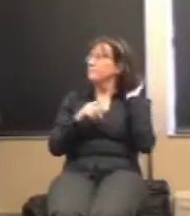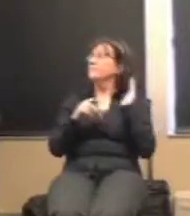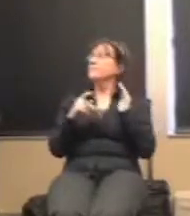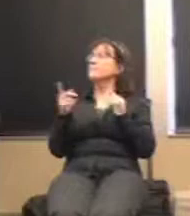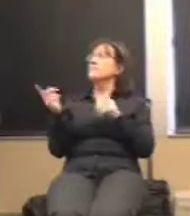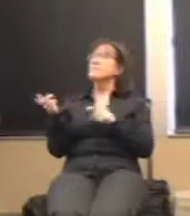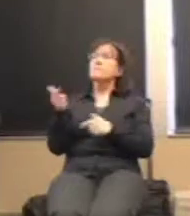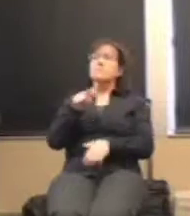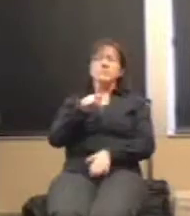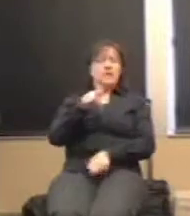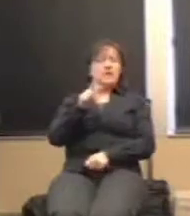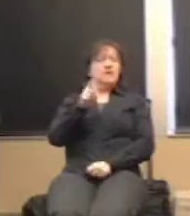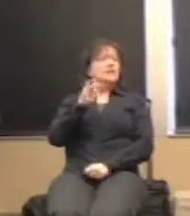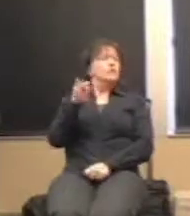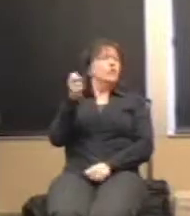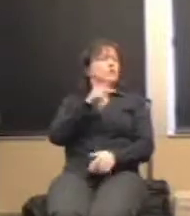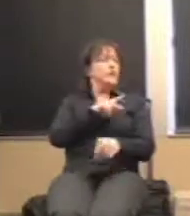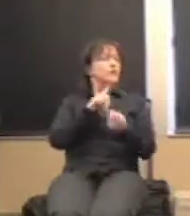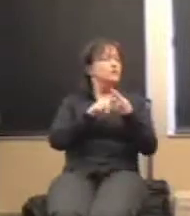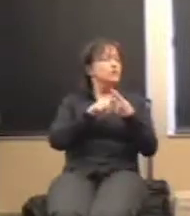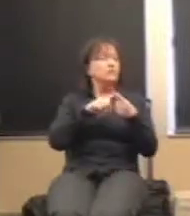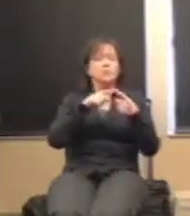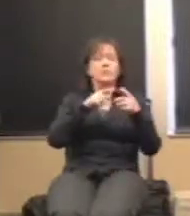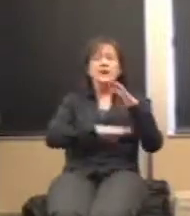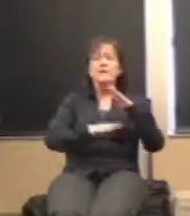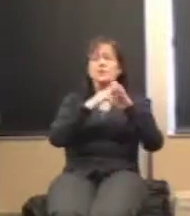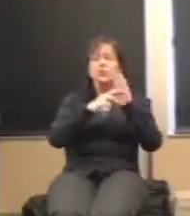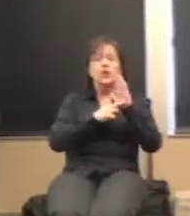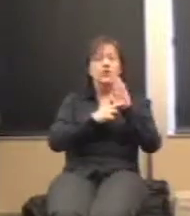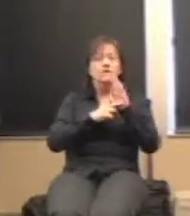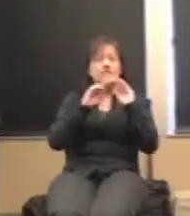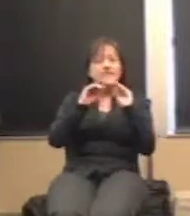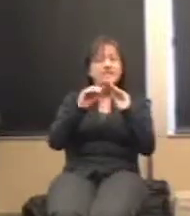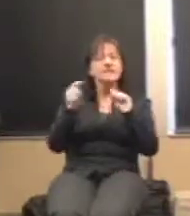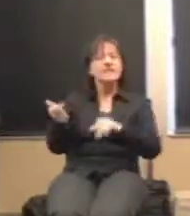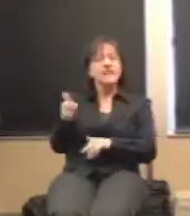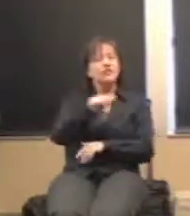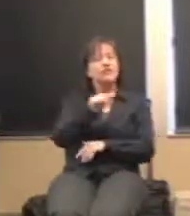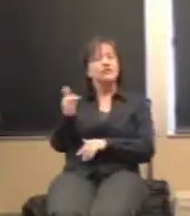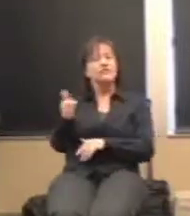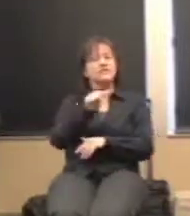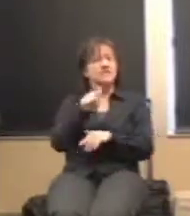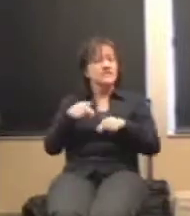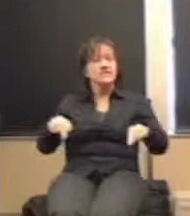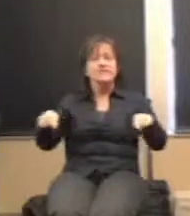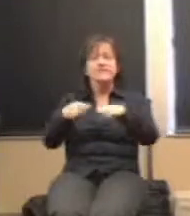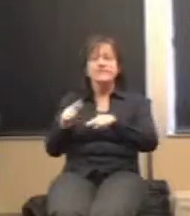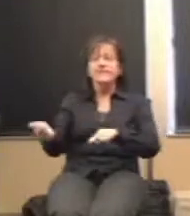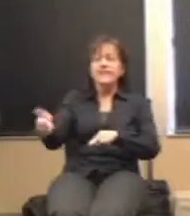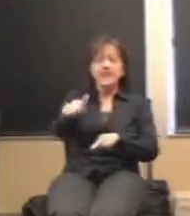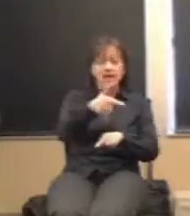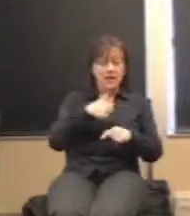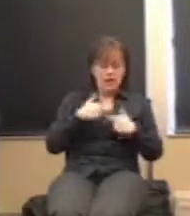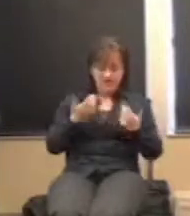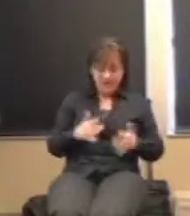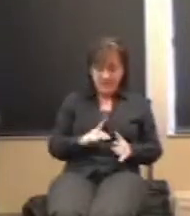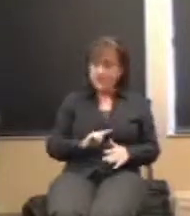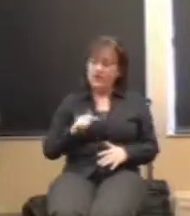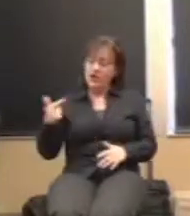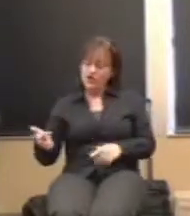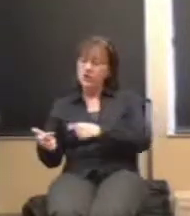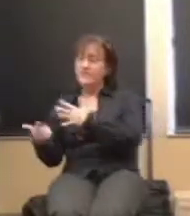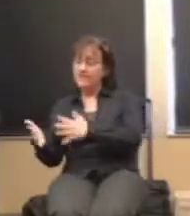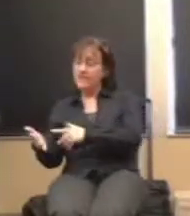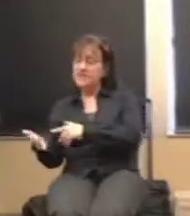like teaching turn taking. And we use visuals for turn taking boards, and it's my turn, it's finished, now it's your turn, you're finished, now it's